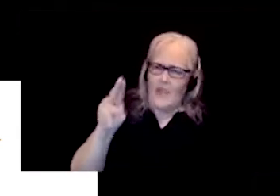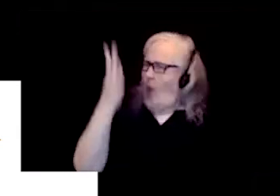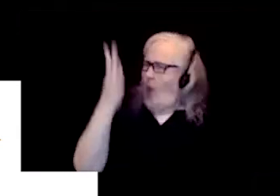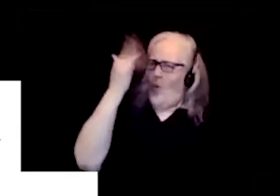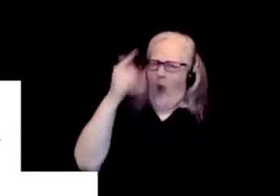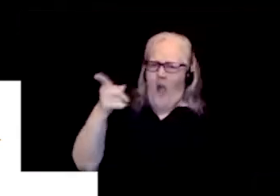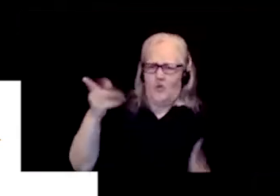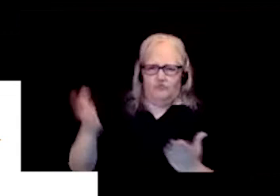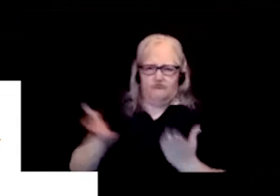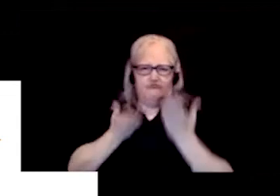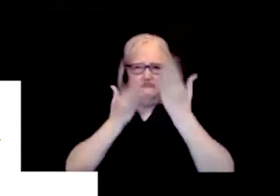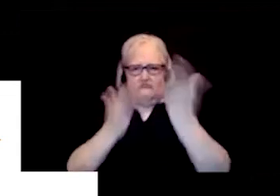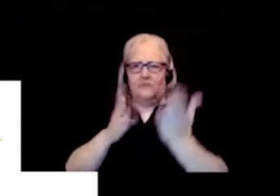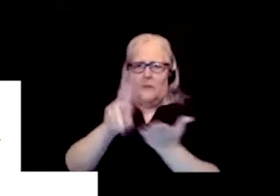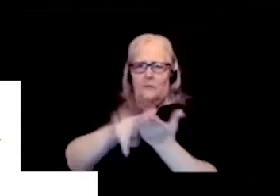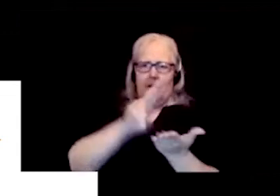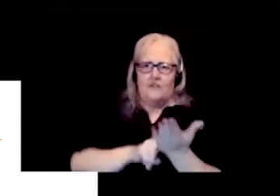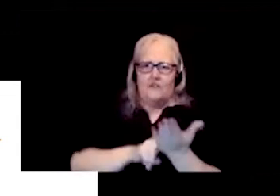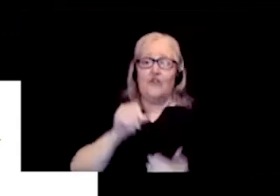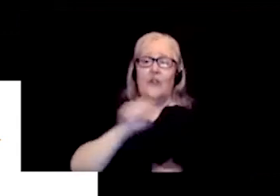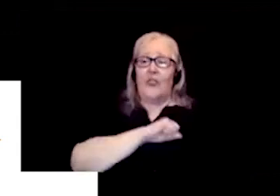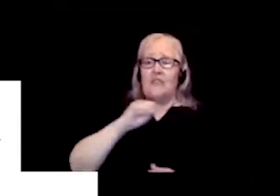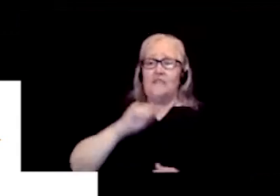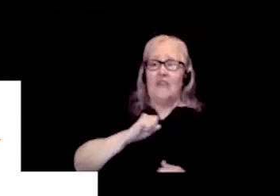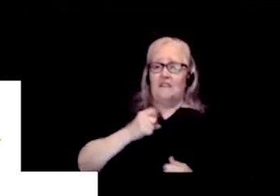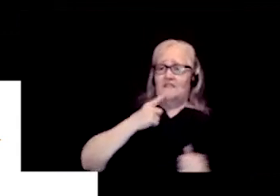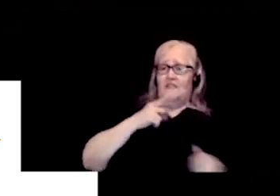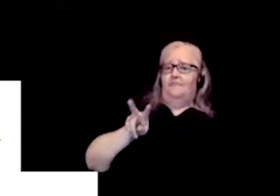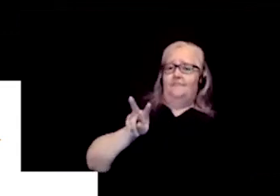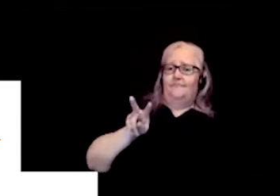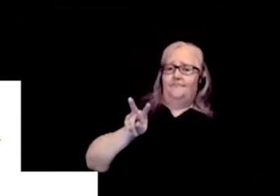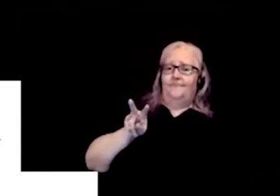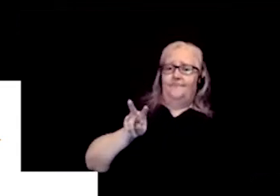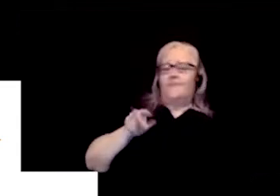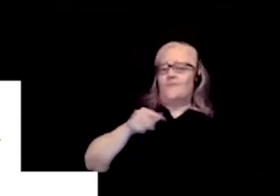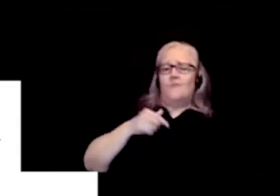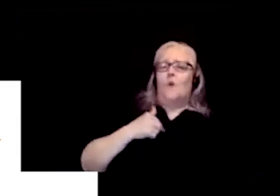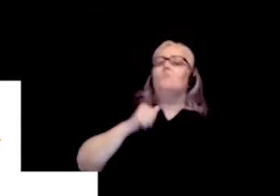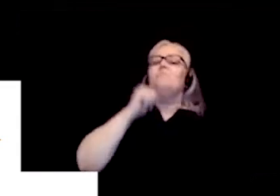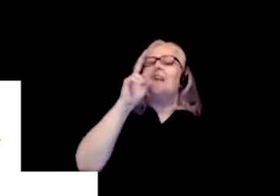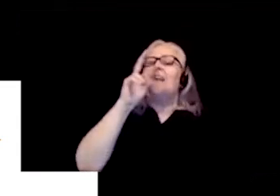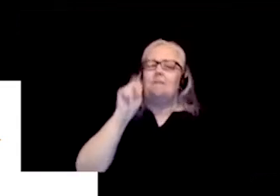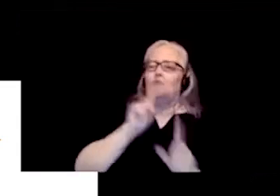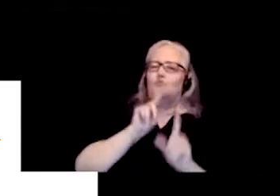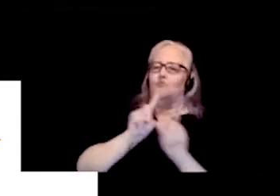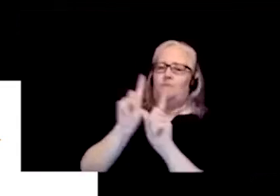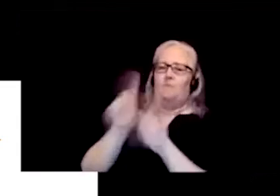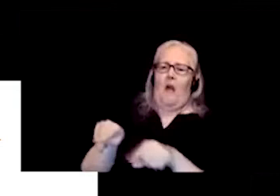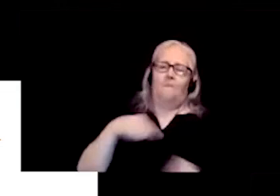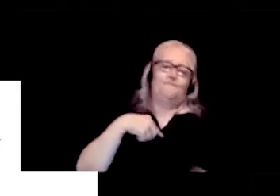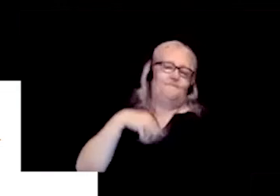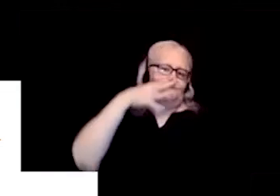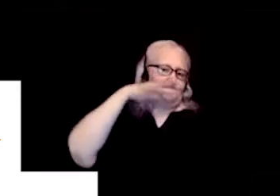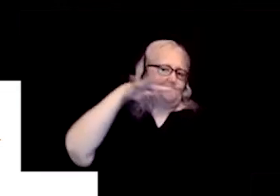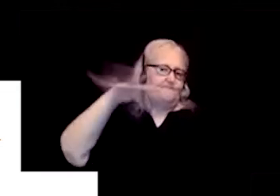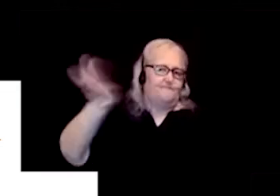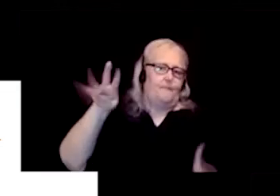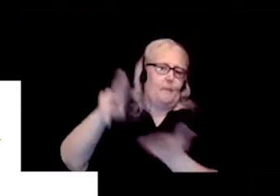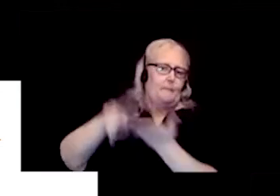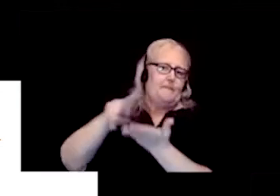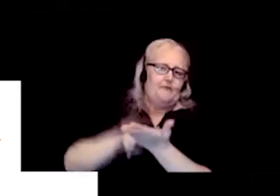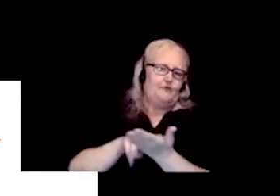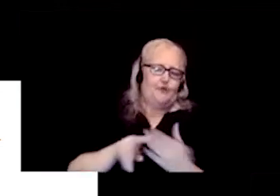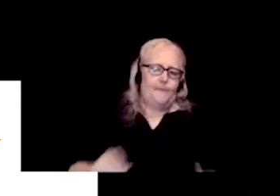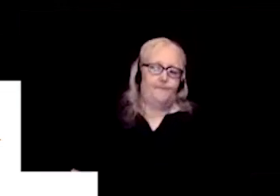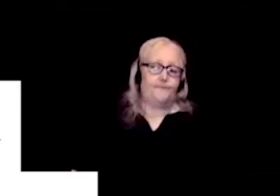the Senate decided, you know what, we're not even going to respond to Benjamin. We're not even going to respond to this petition. But the House said